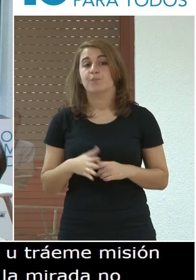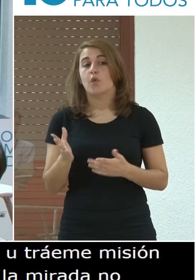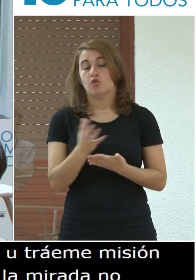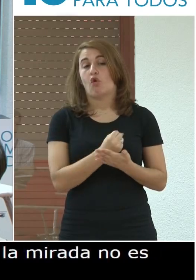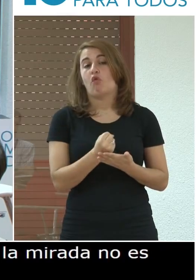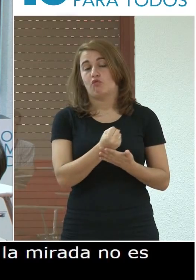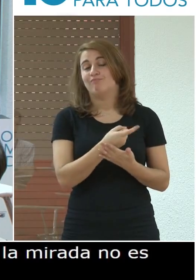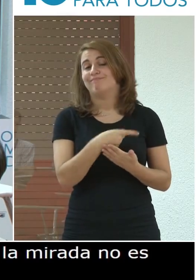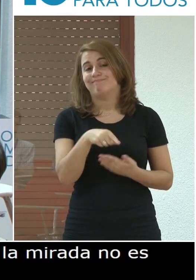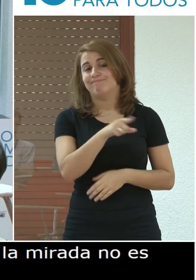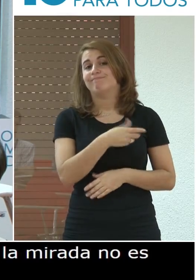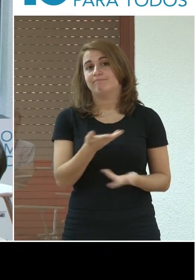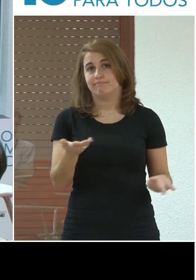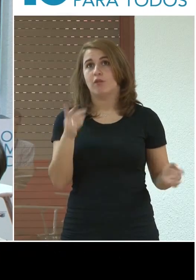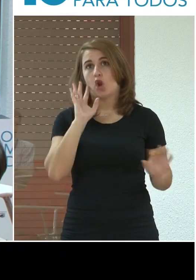all this